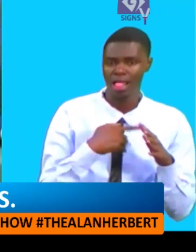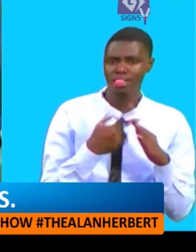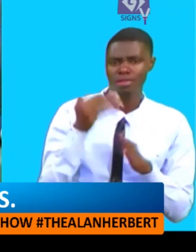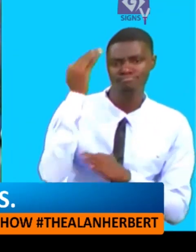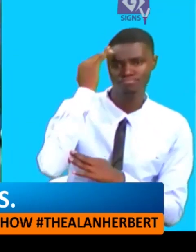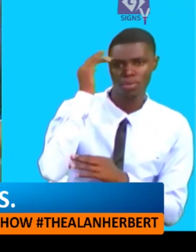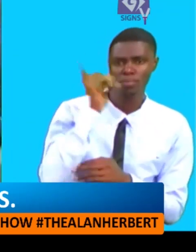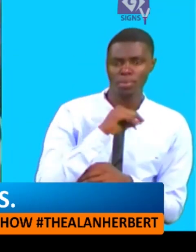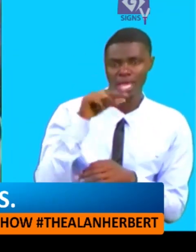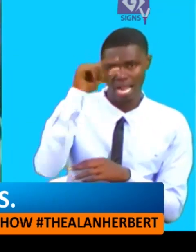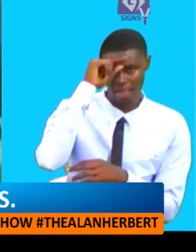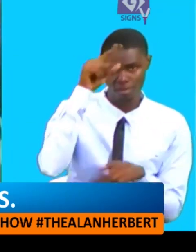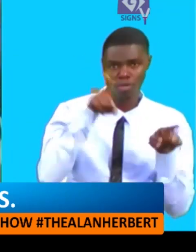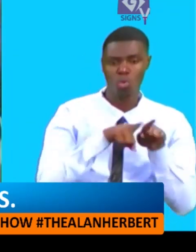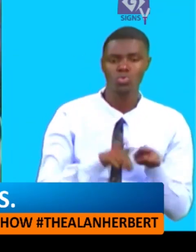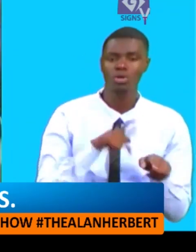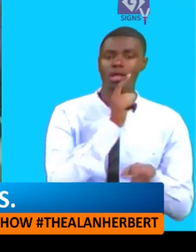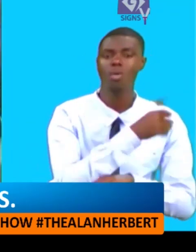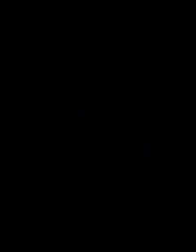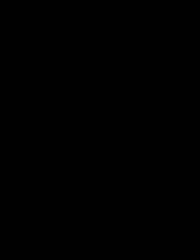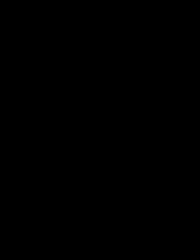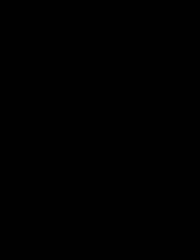realize the government is also cautioning the